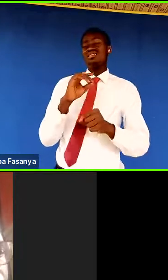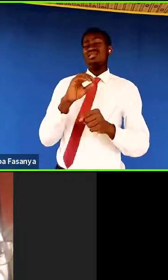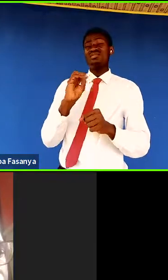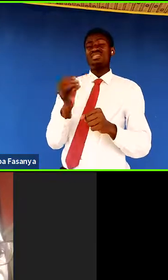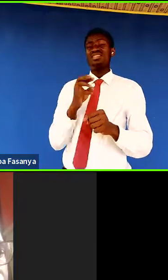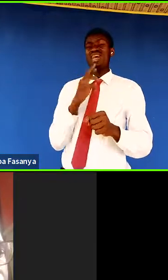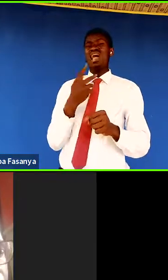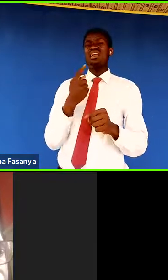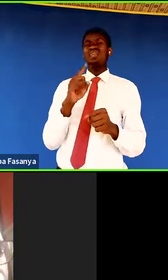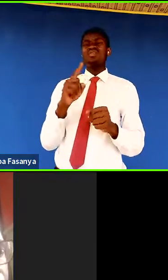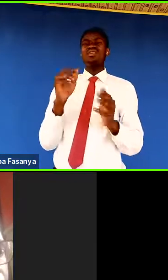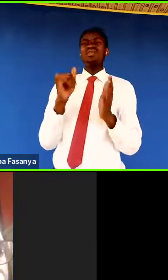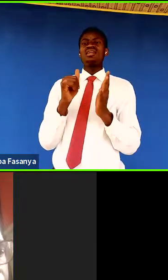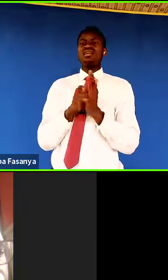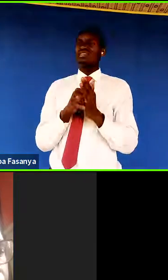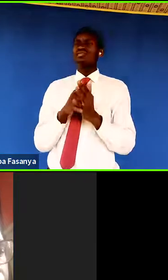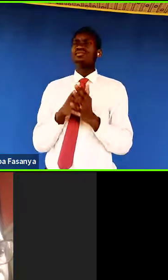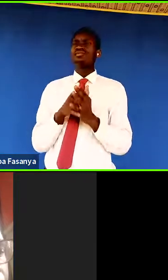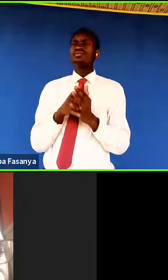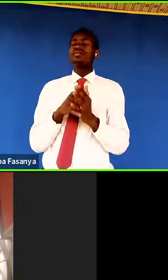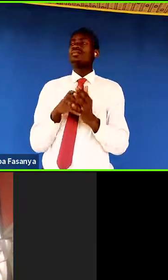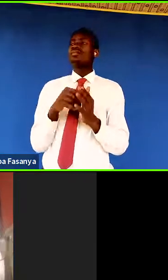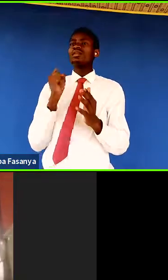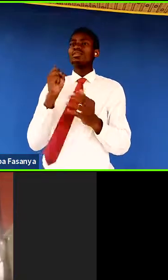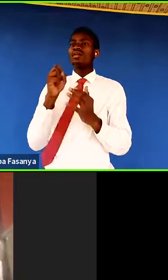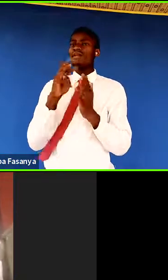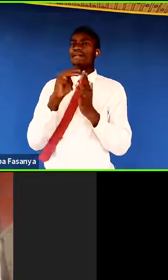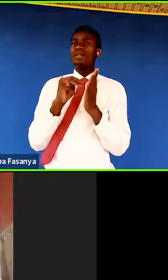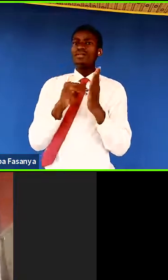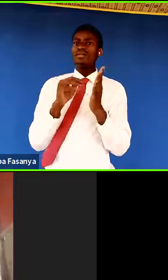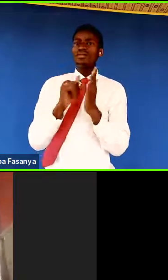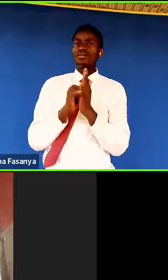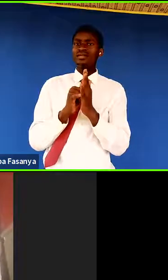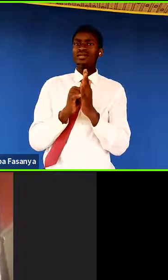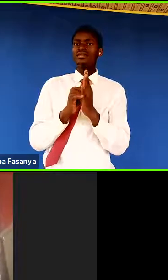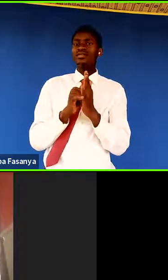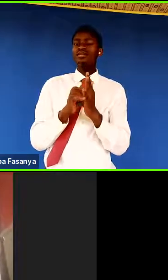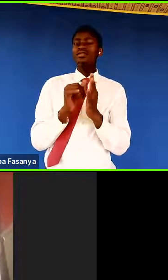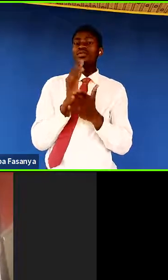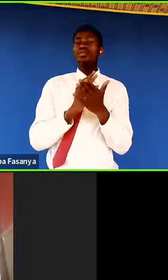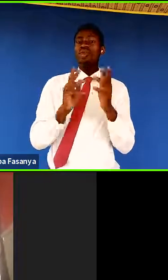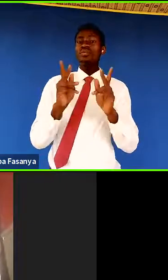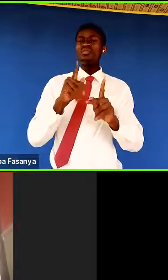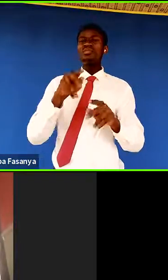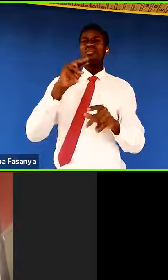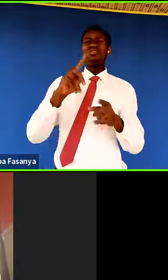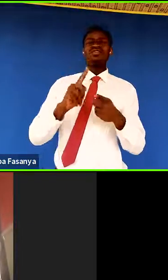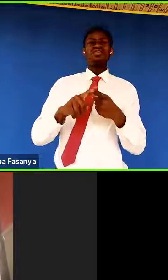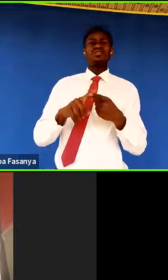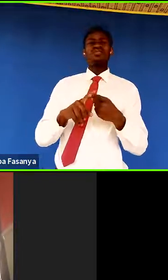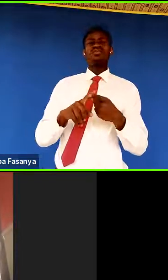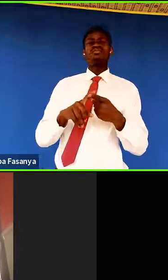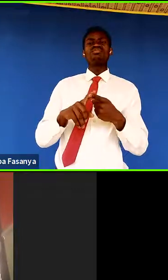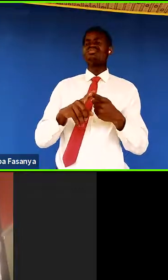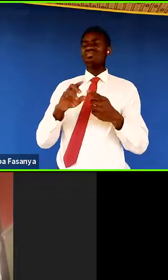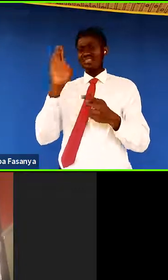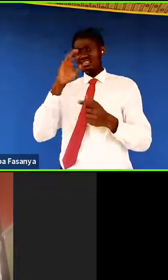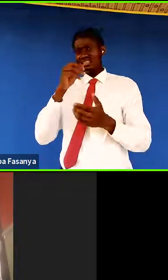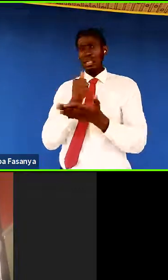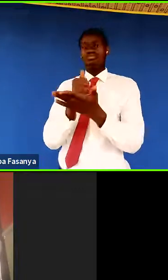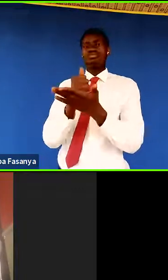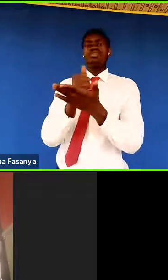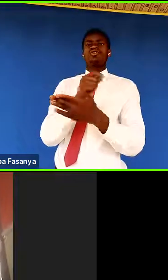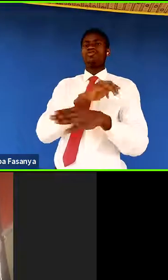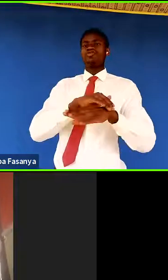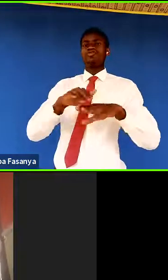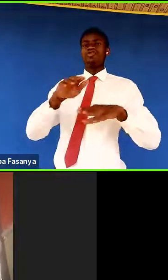help. But she made mention of the fact that there are some people that you need to seek help. You shouldn't wait till a year, especially when you know that you